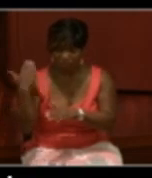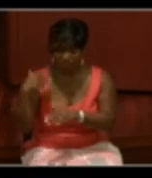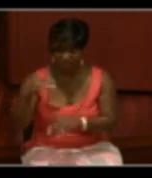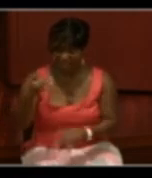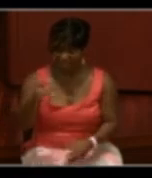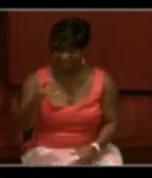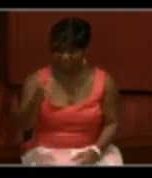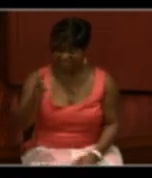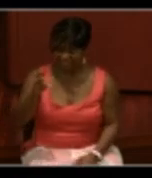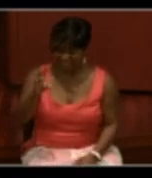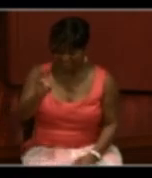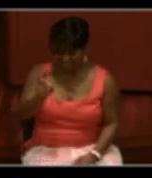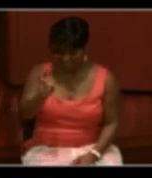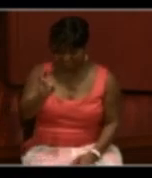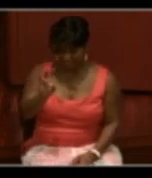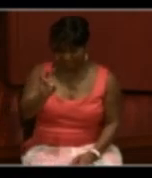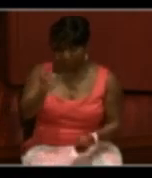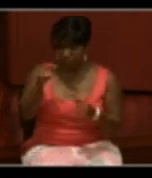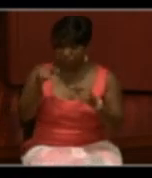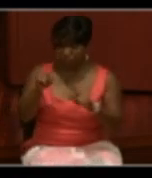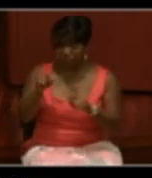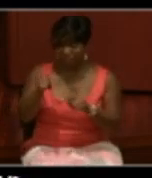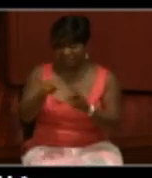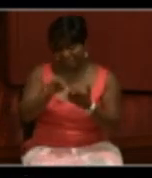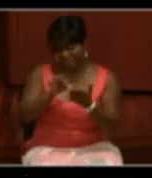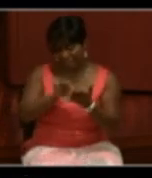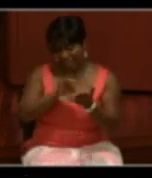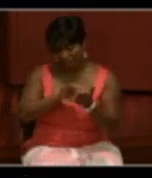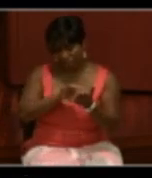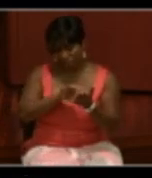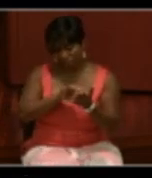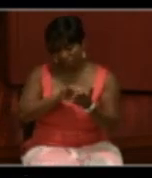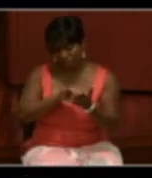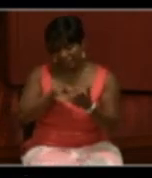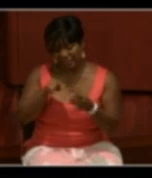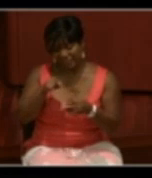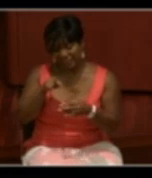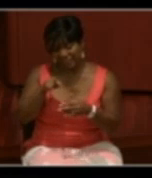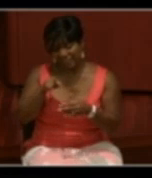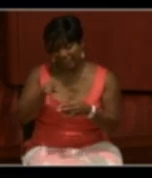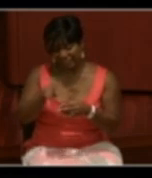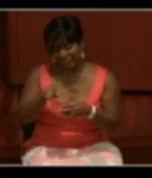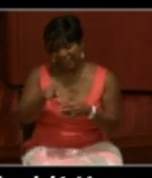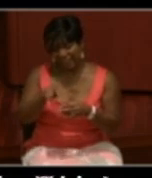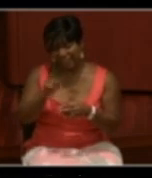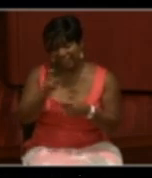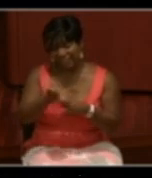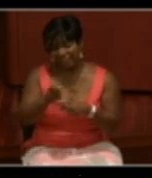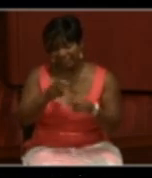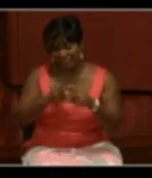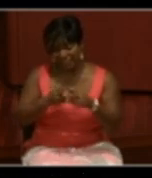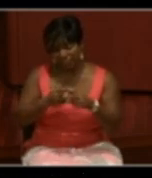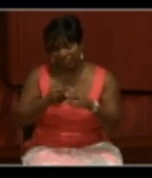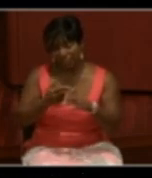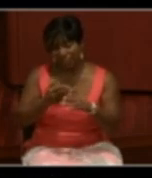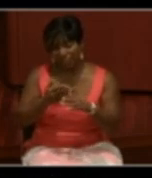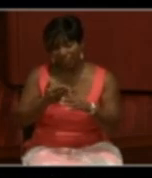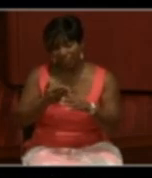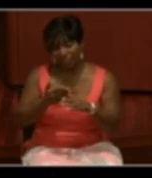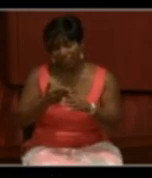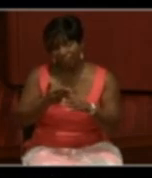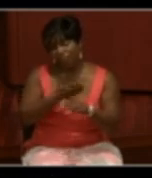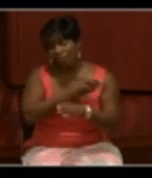1867. On this particular account, he gives the name of his former master and